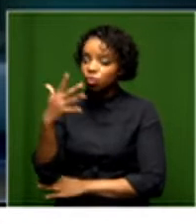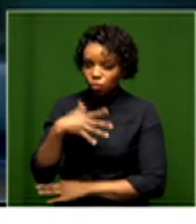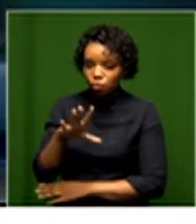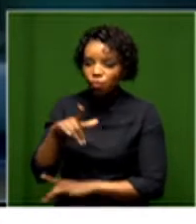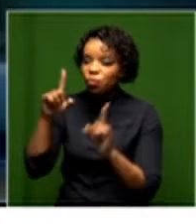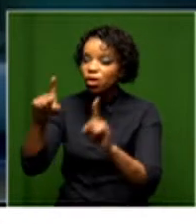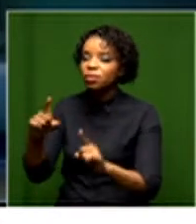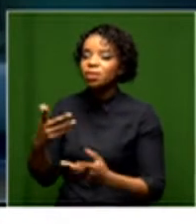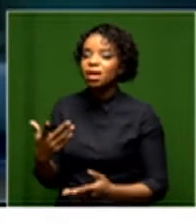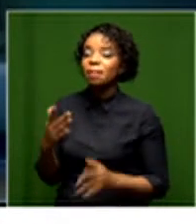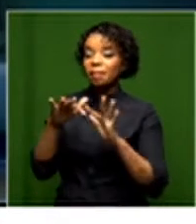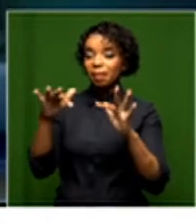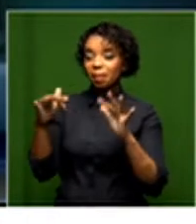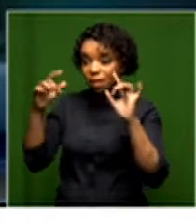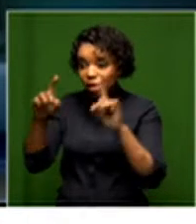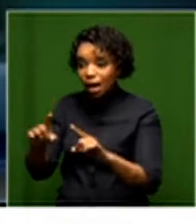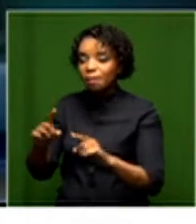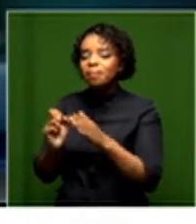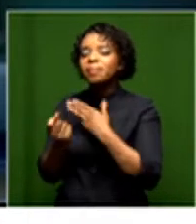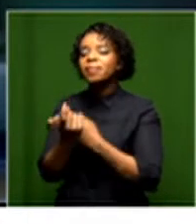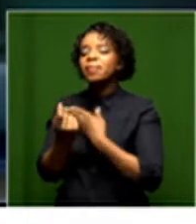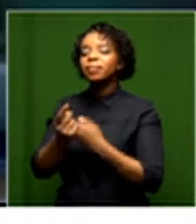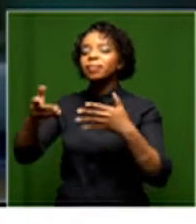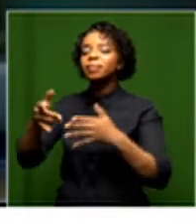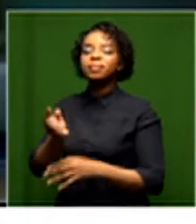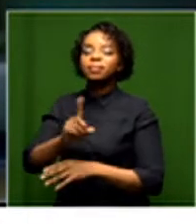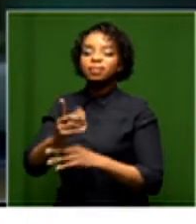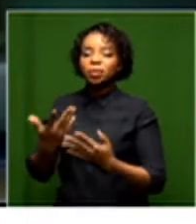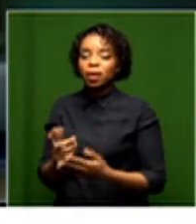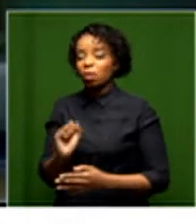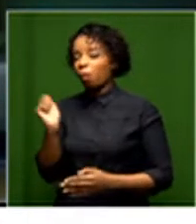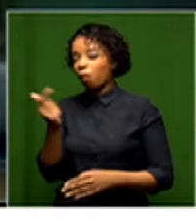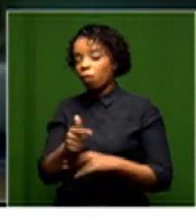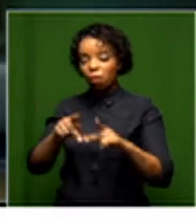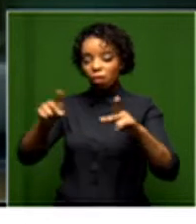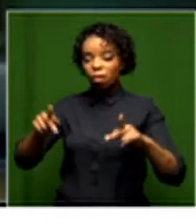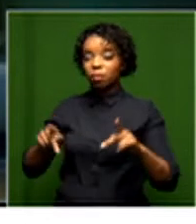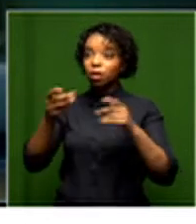unpack for us what visitors can expect to experience at all these different national gardens around the country.